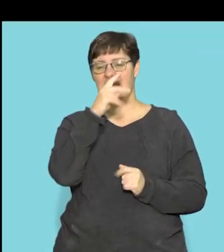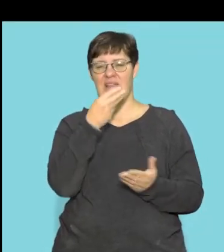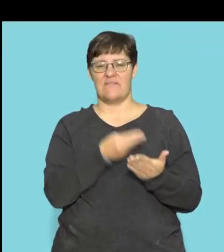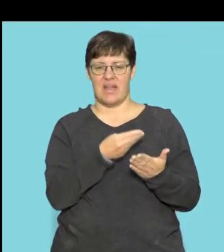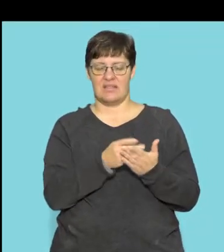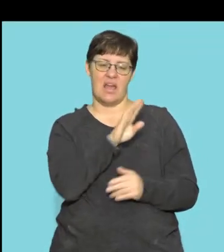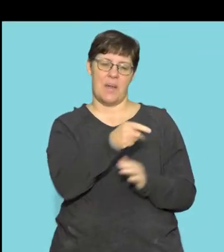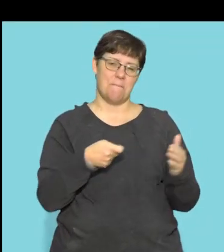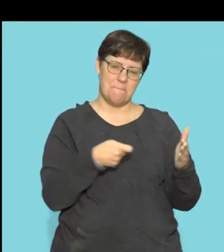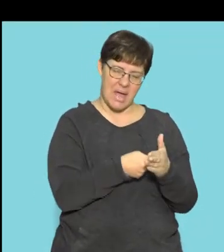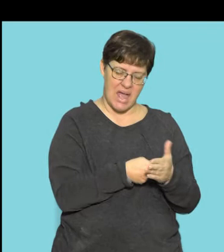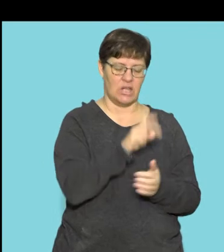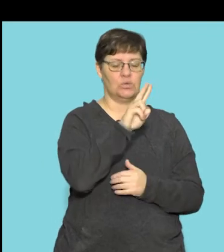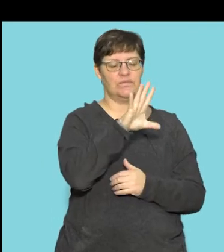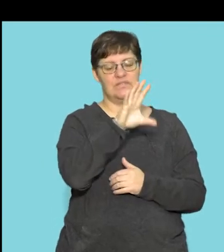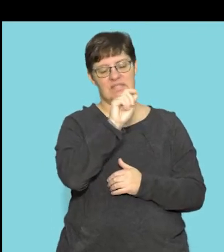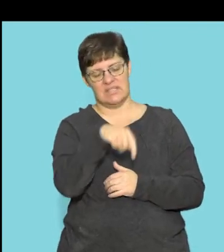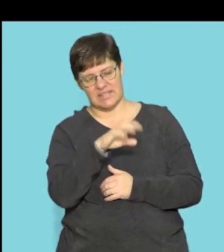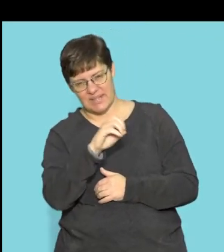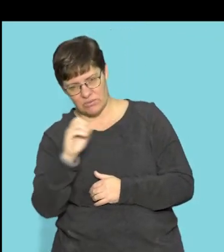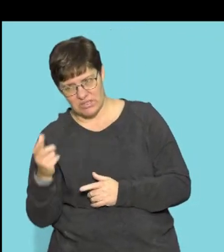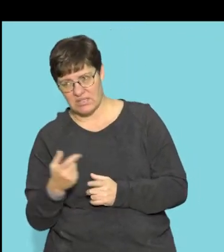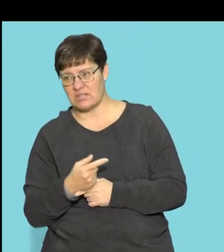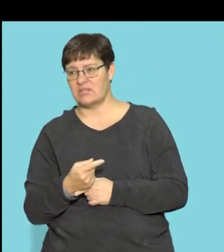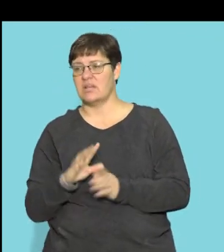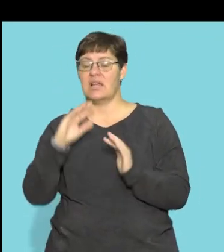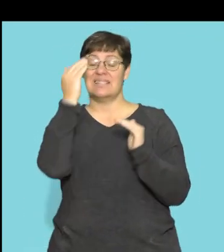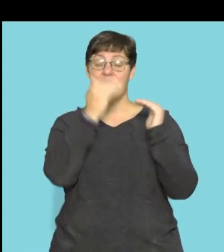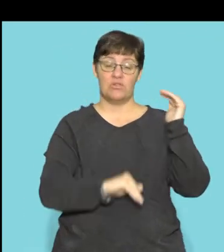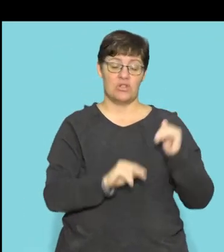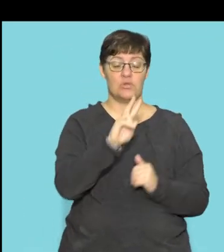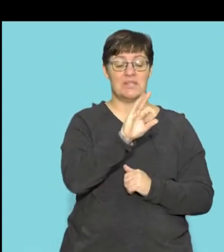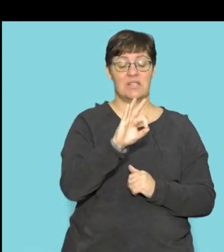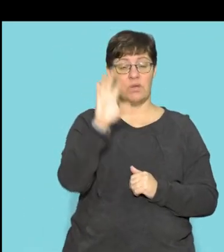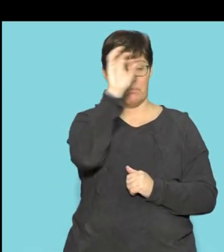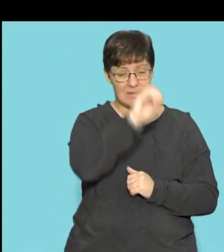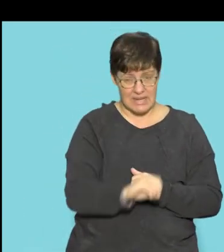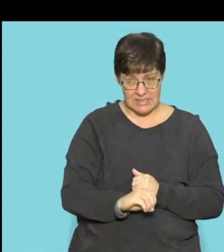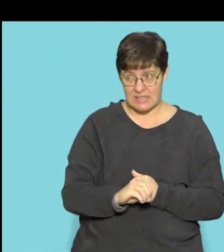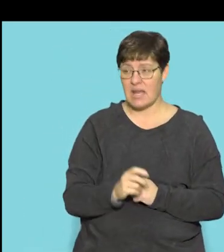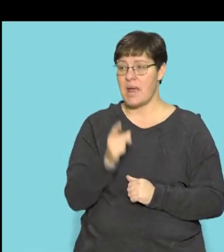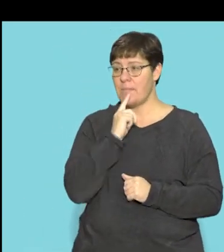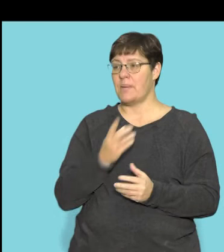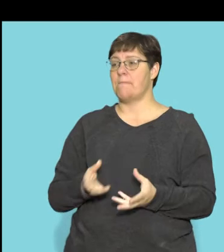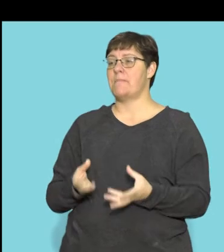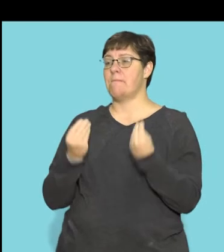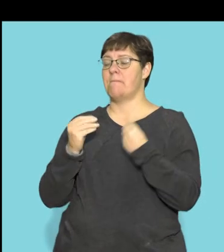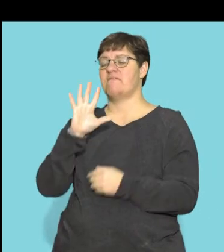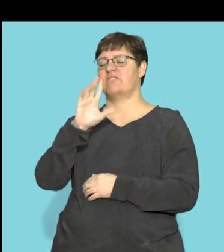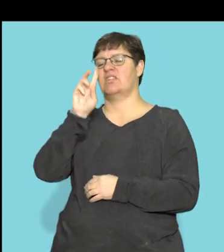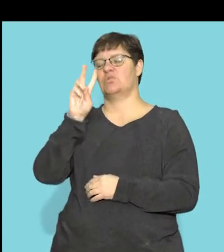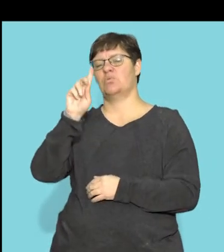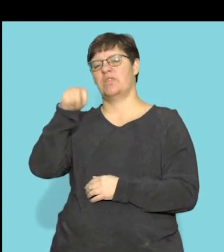as I said, purchased for 250,000. It depreciated at that and it gave me a value of